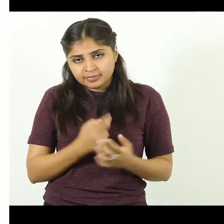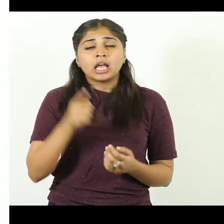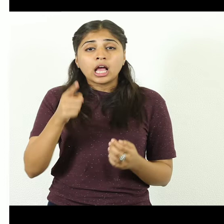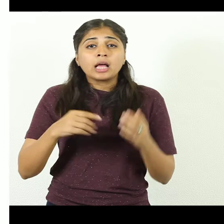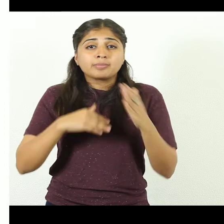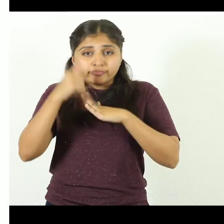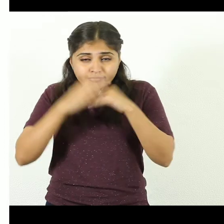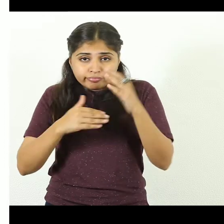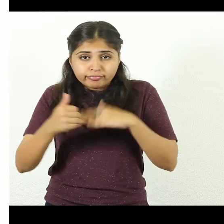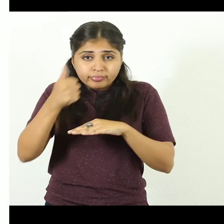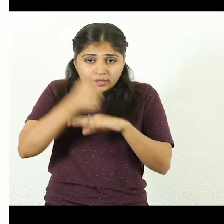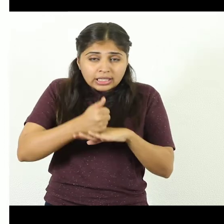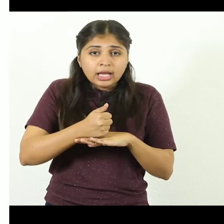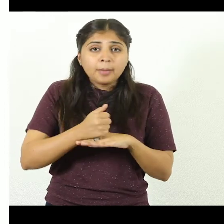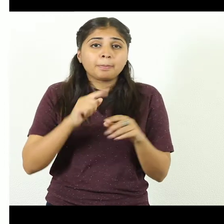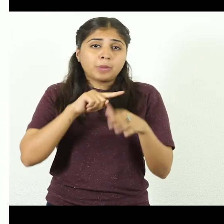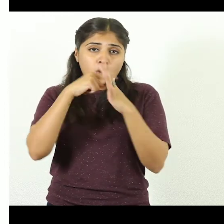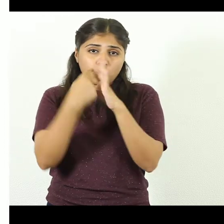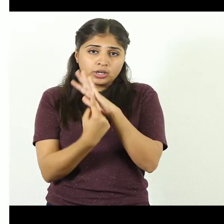setting incident priority,